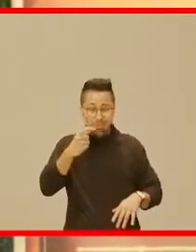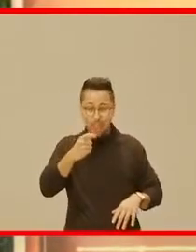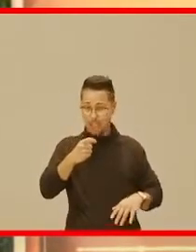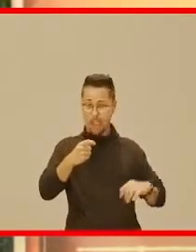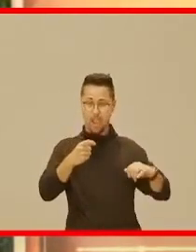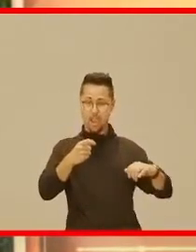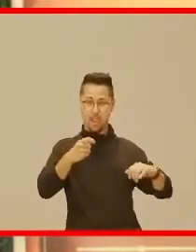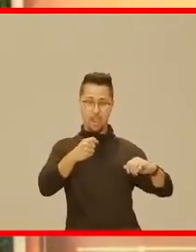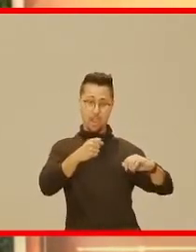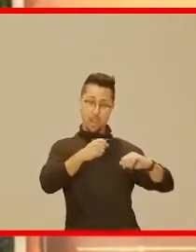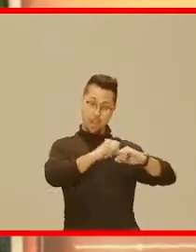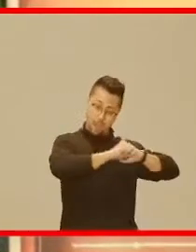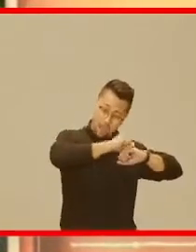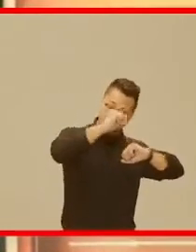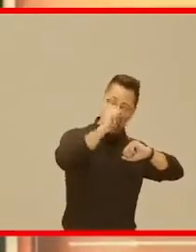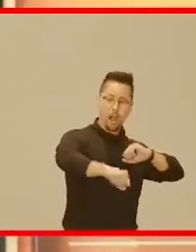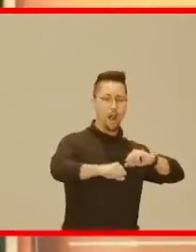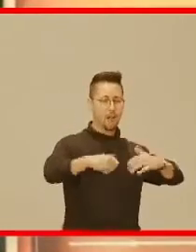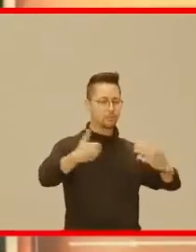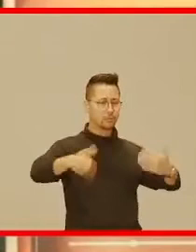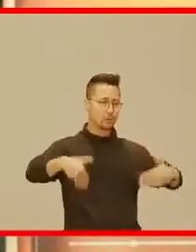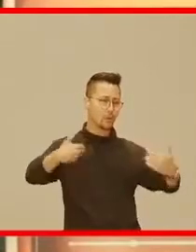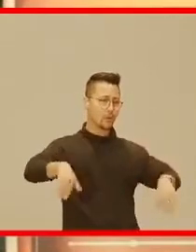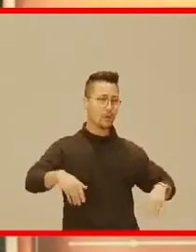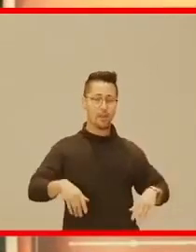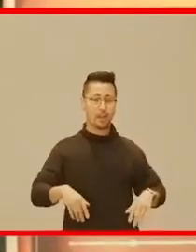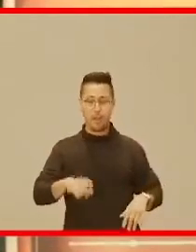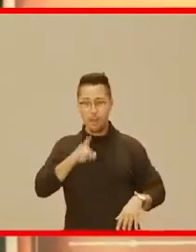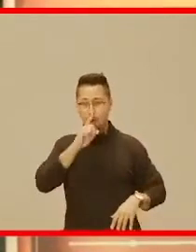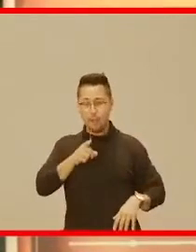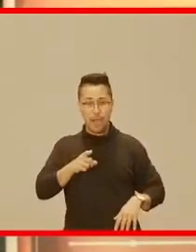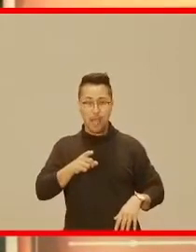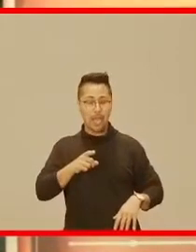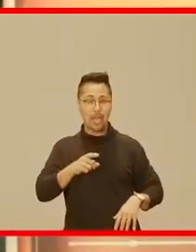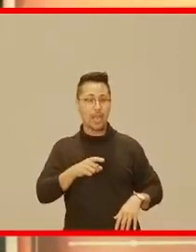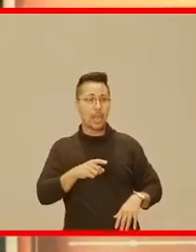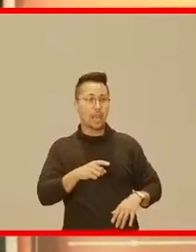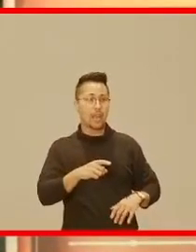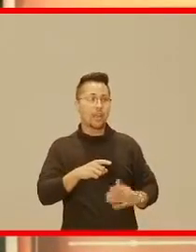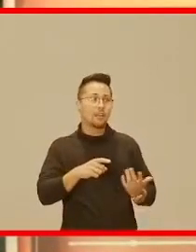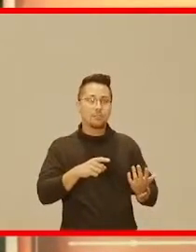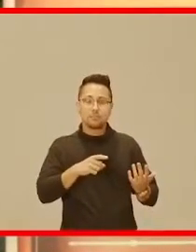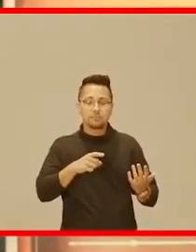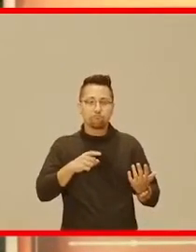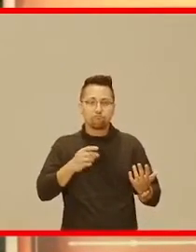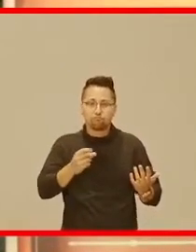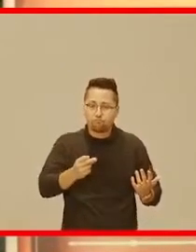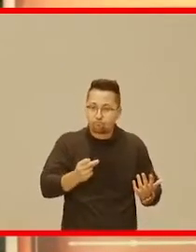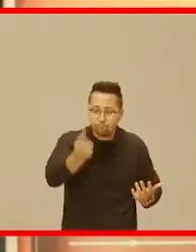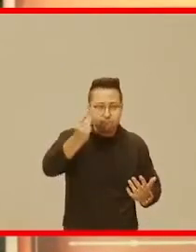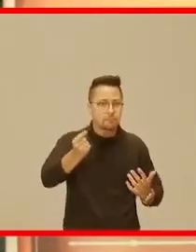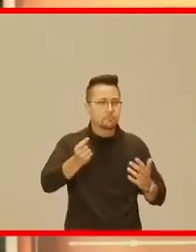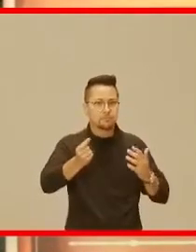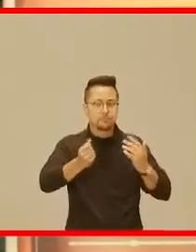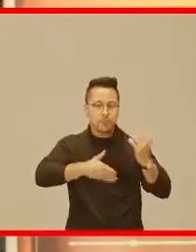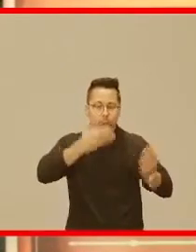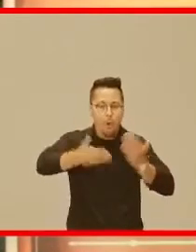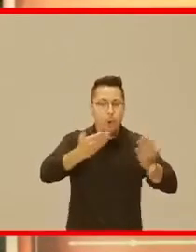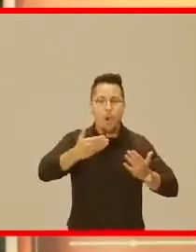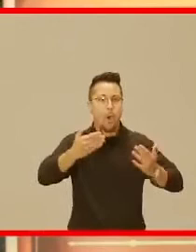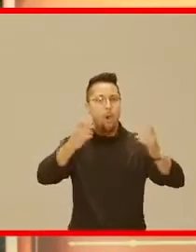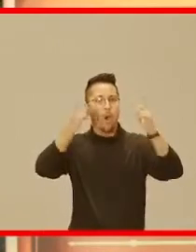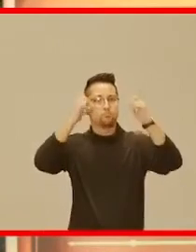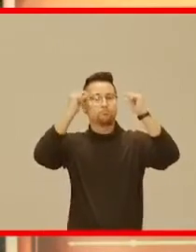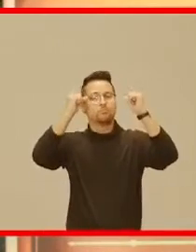It is like you can't even see how fast it's the speed of sound. So when that